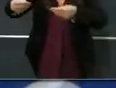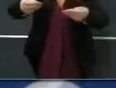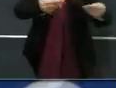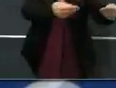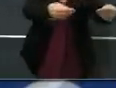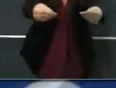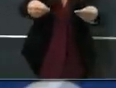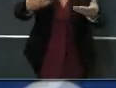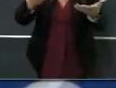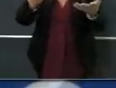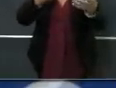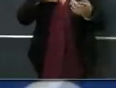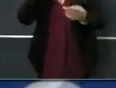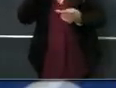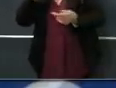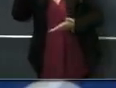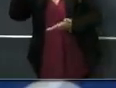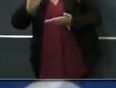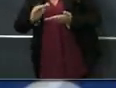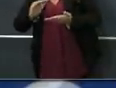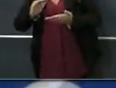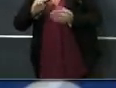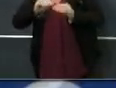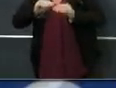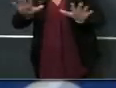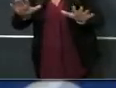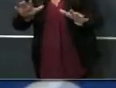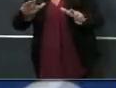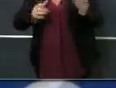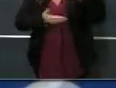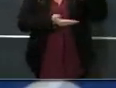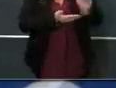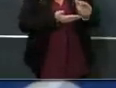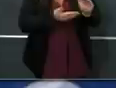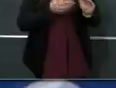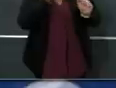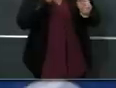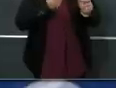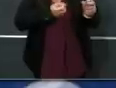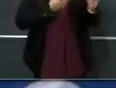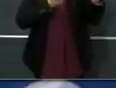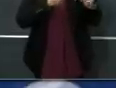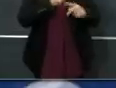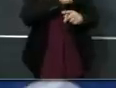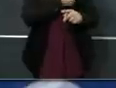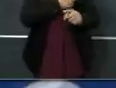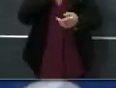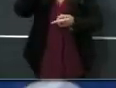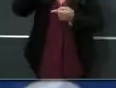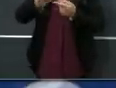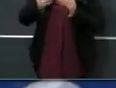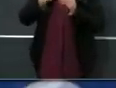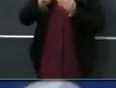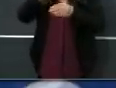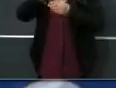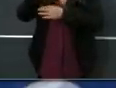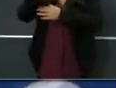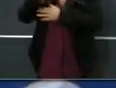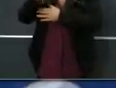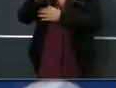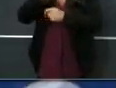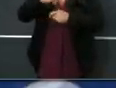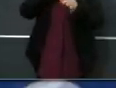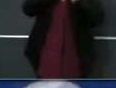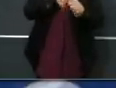in transmissions, a reduction in hospitalization, a reduction in the number of ICUs. Those are the